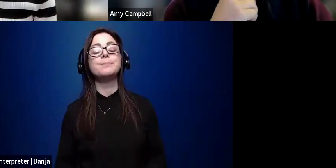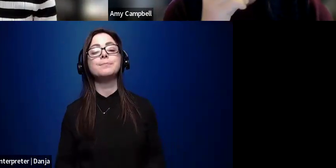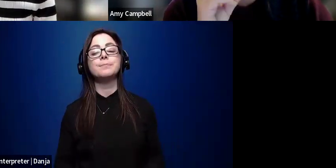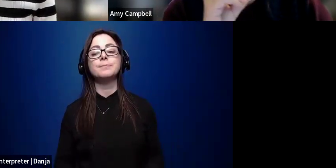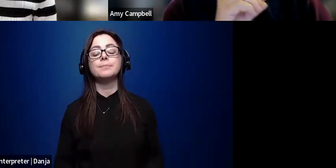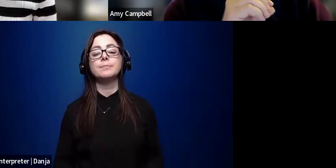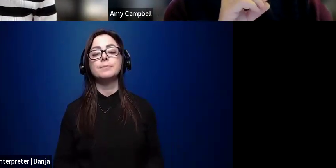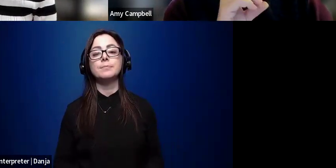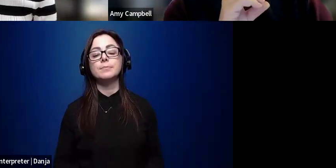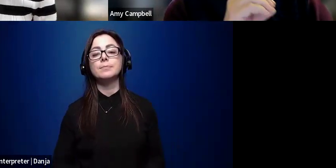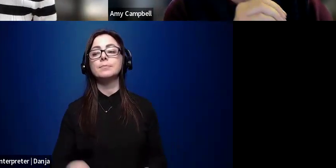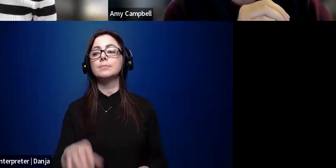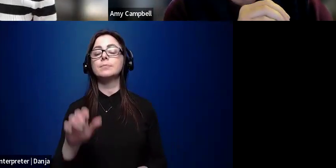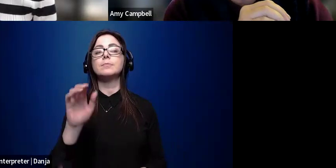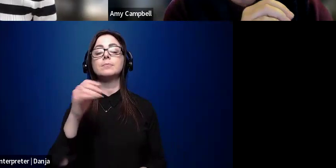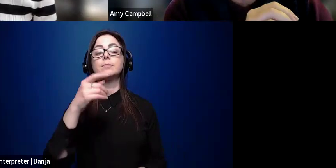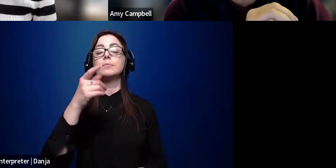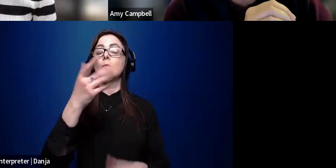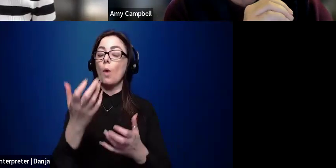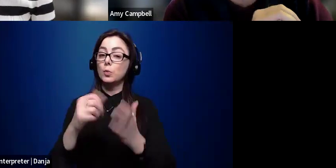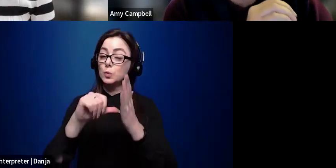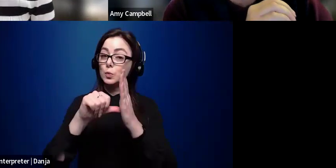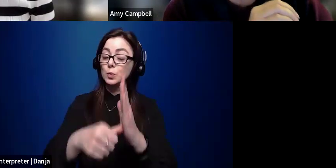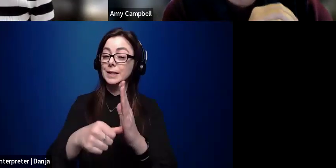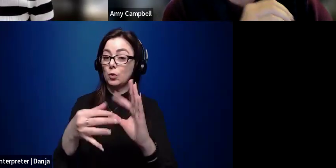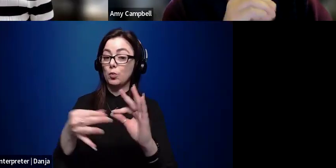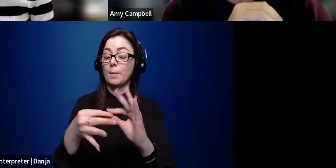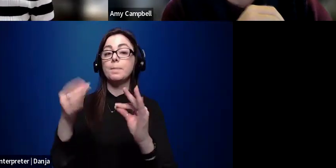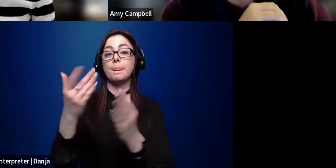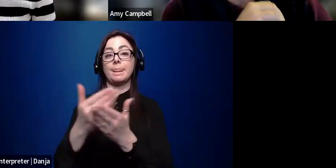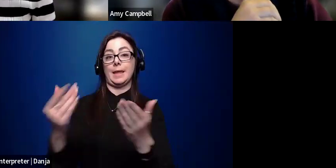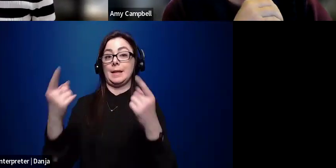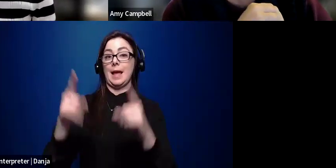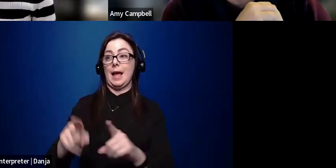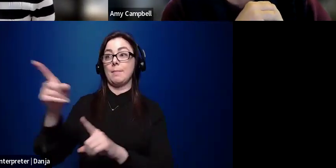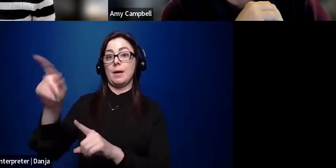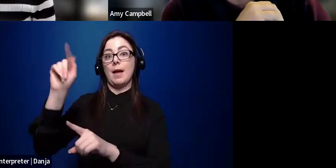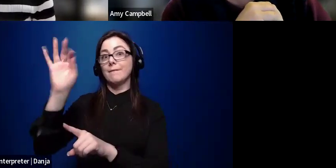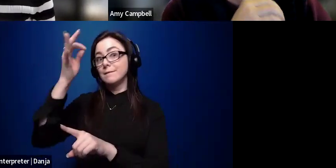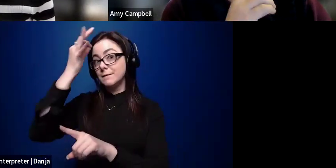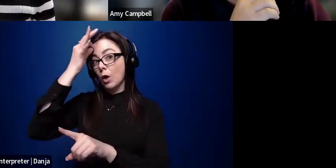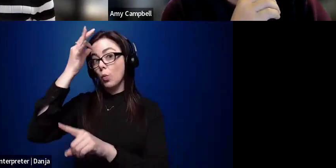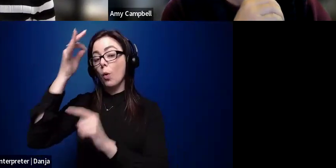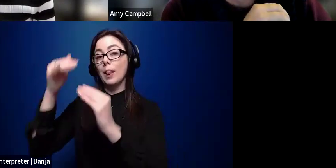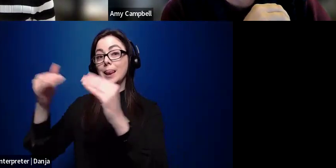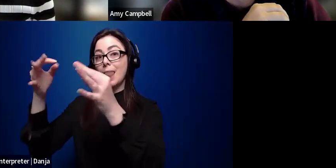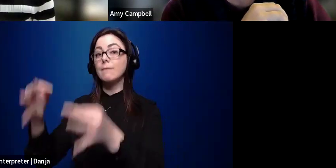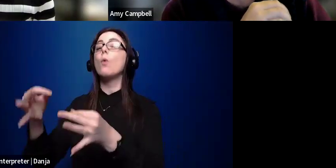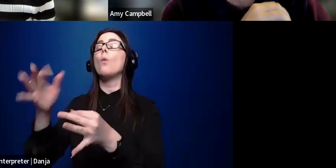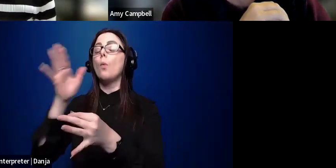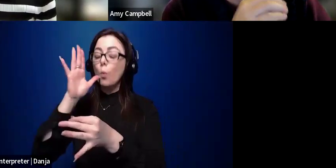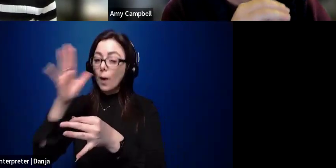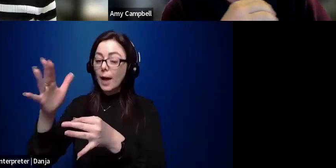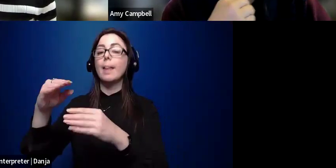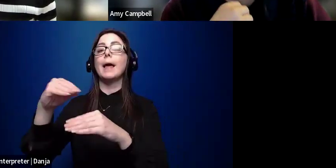that the things that are done on the federal level will impact what happens on the state level. But it's important to